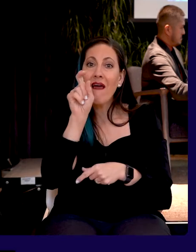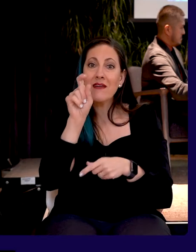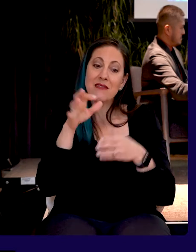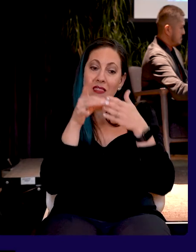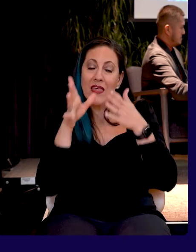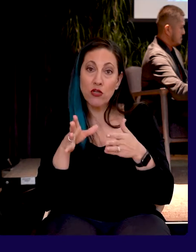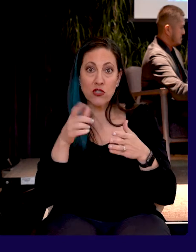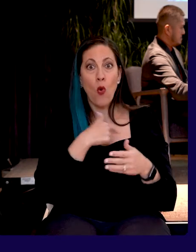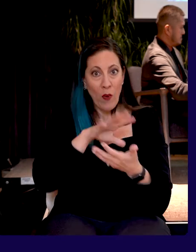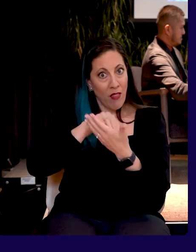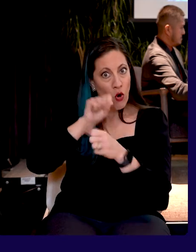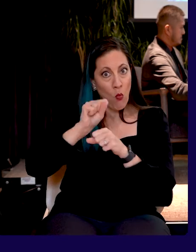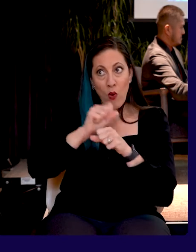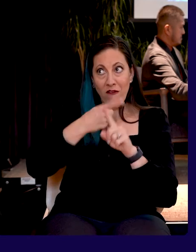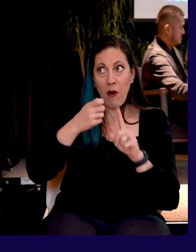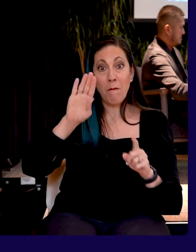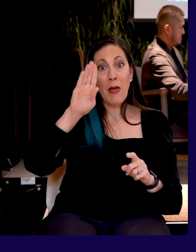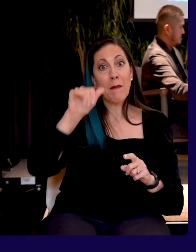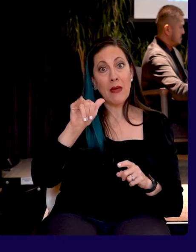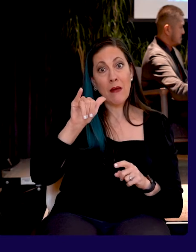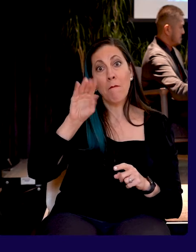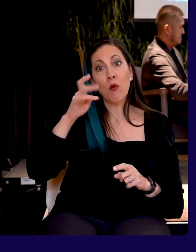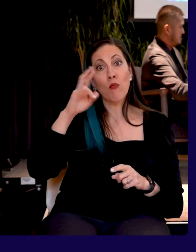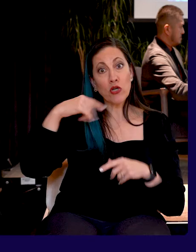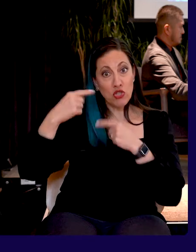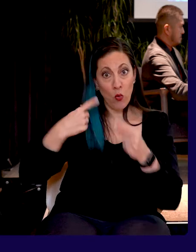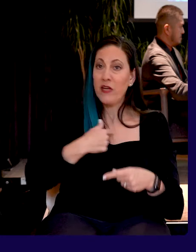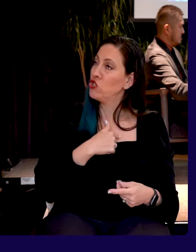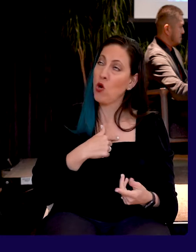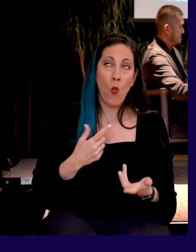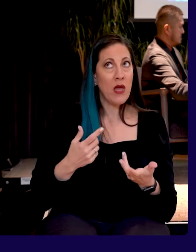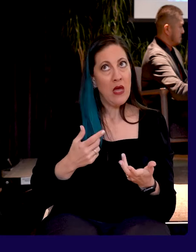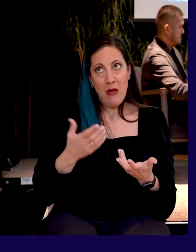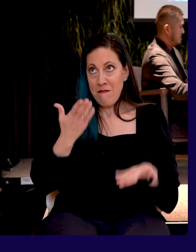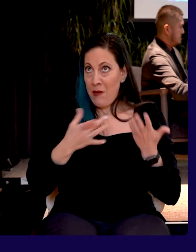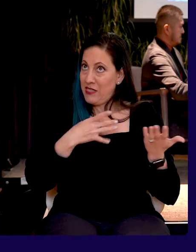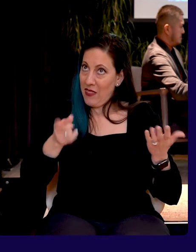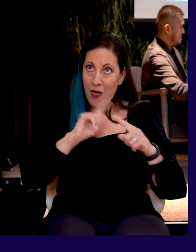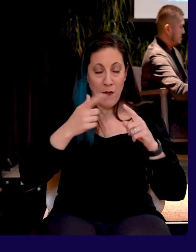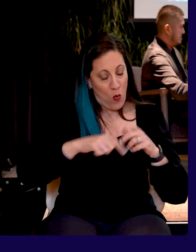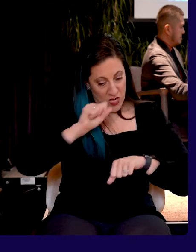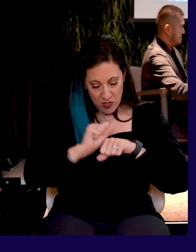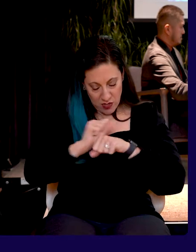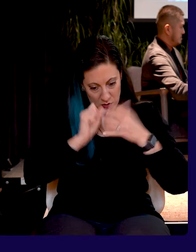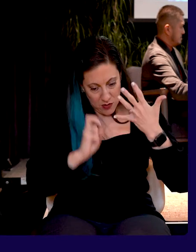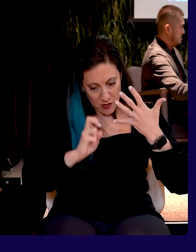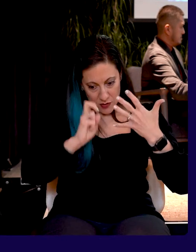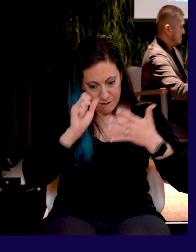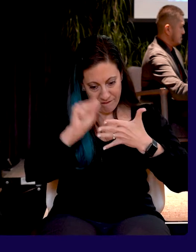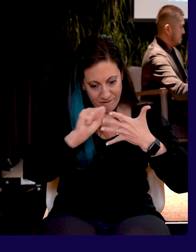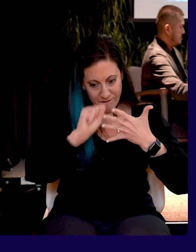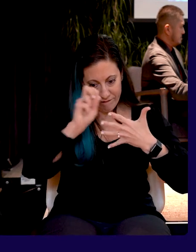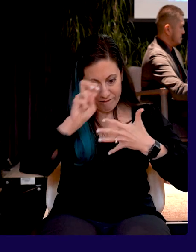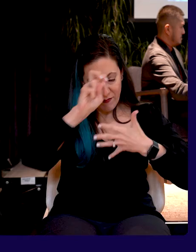from baby boomers, right? We might not have liked it, but we put our head down, we did the work, we rose through the ranks. And what we're finding now is